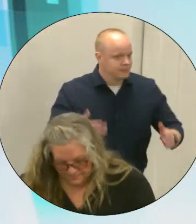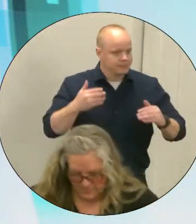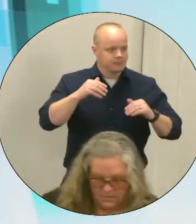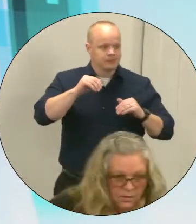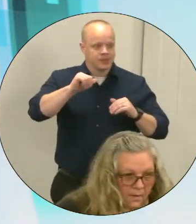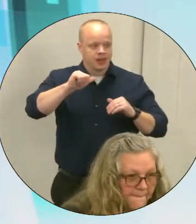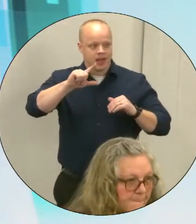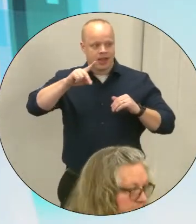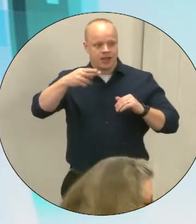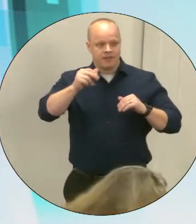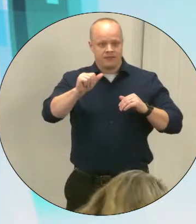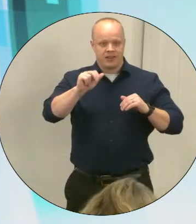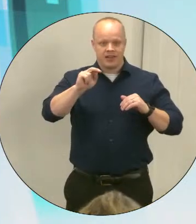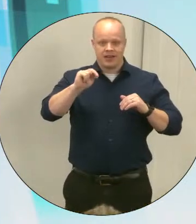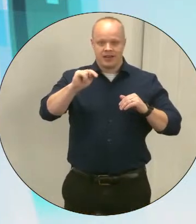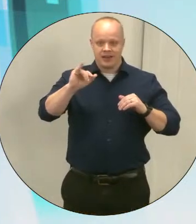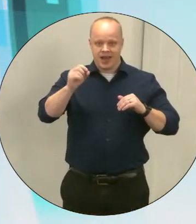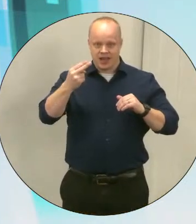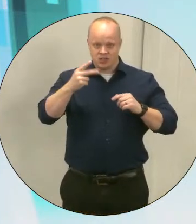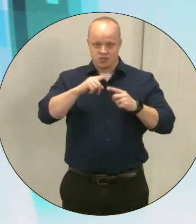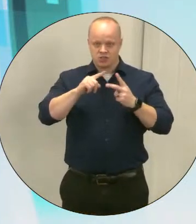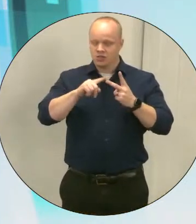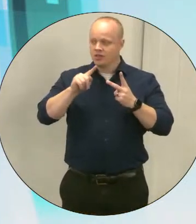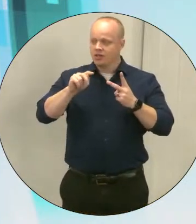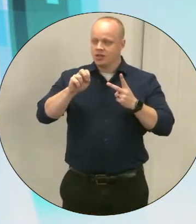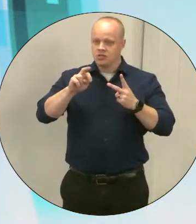and then Teresa Frazier.